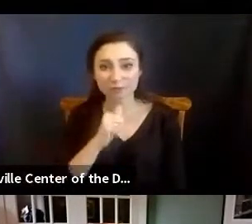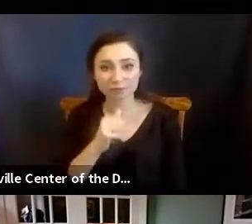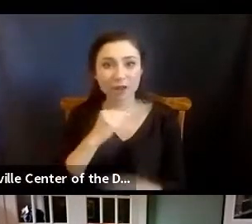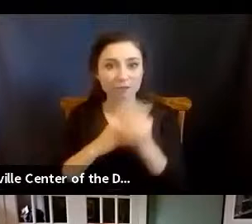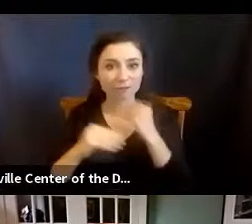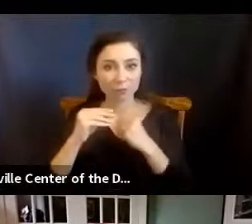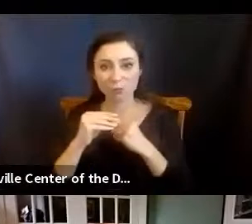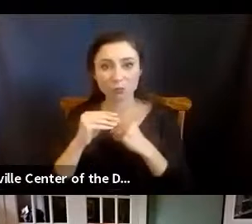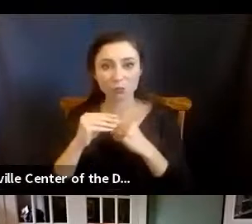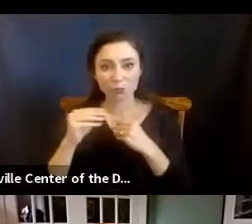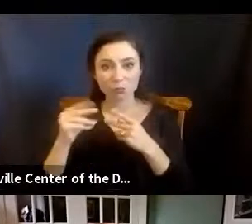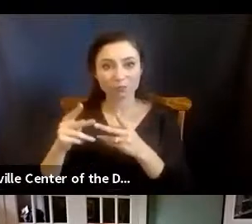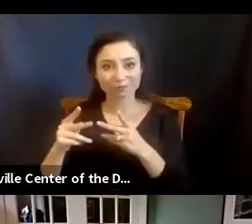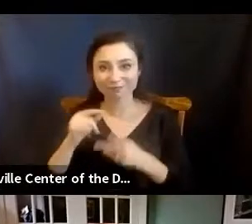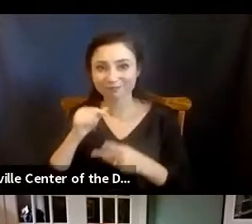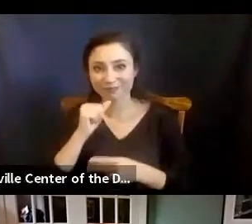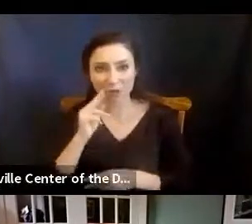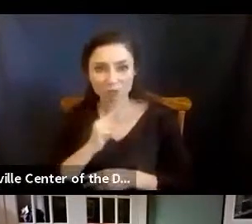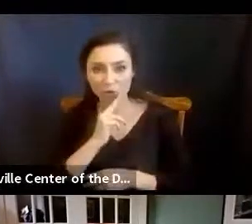usually